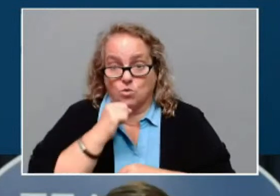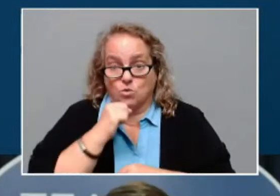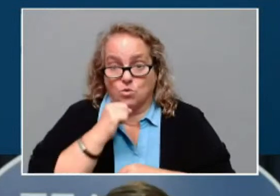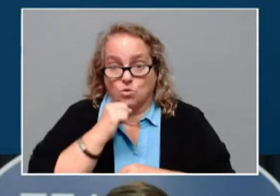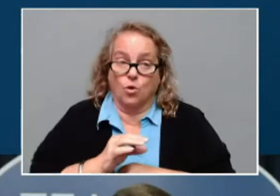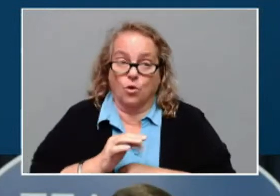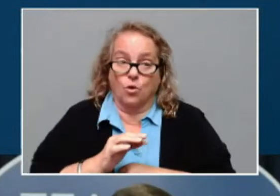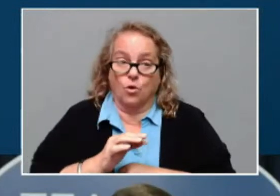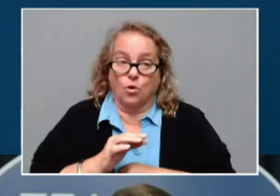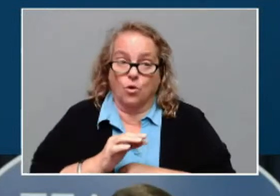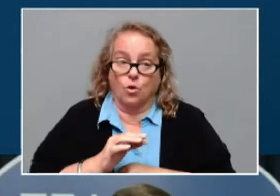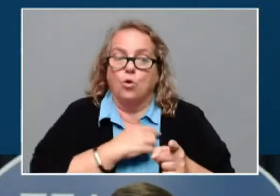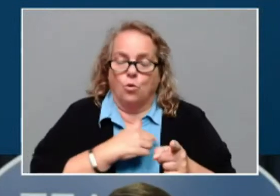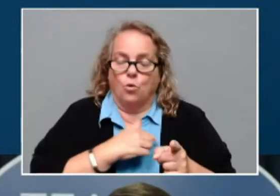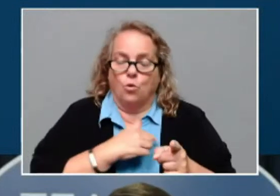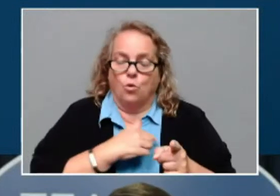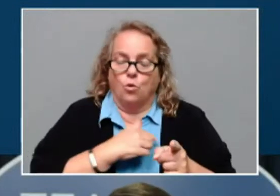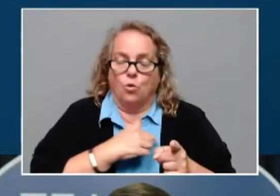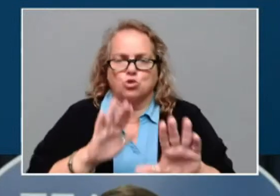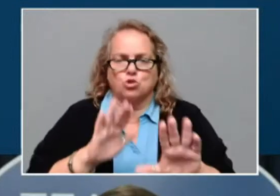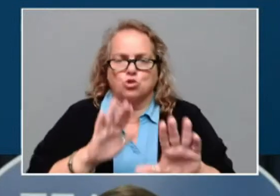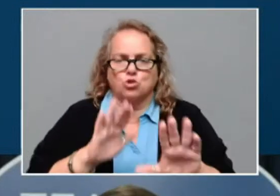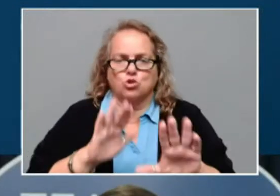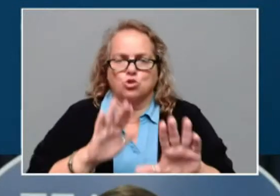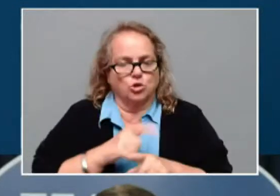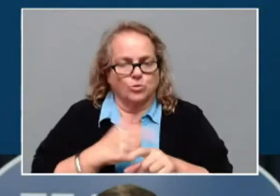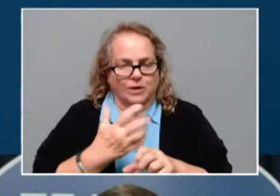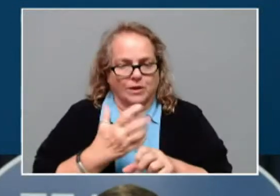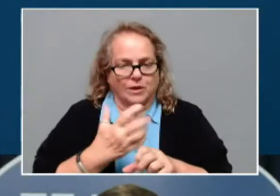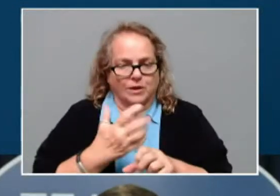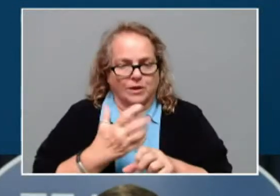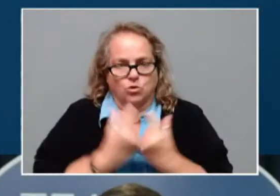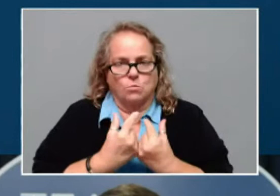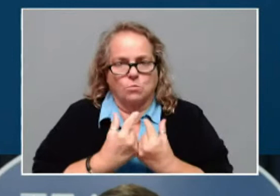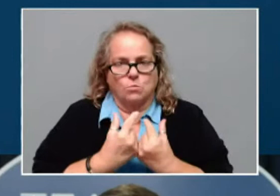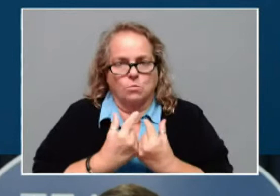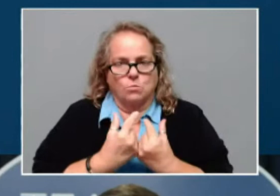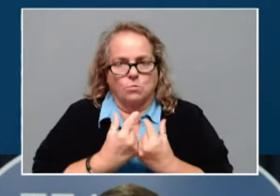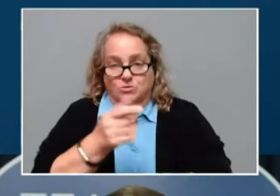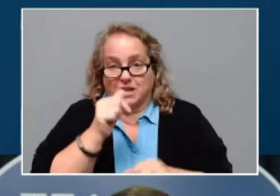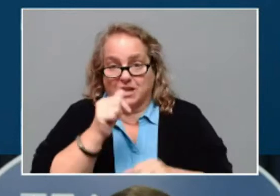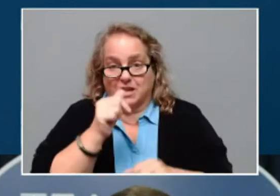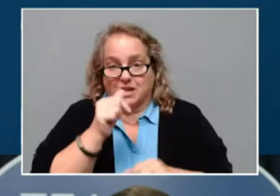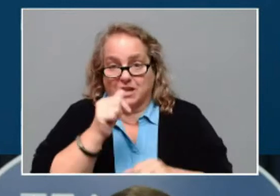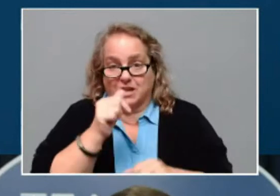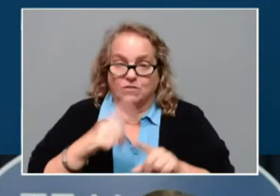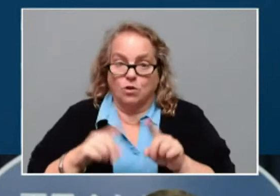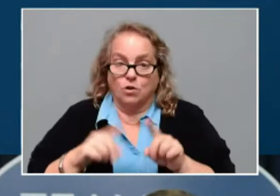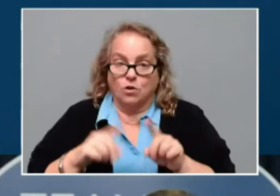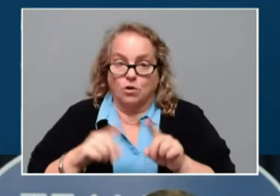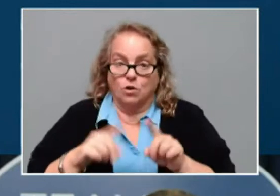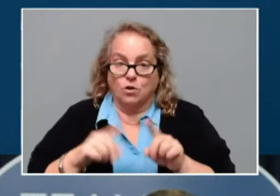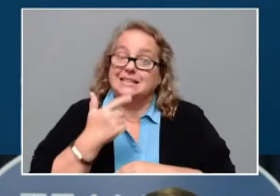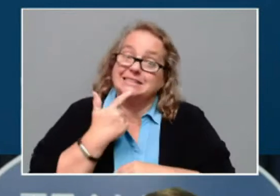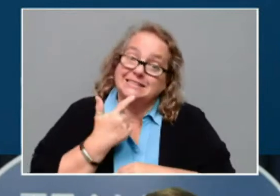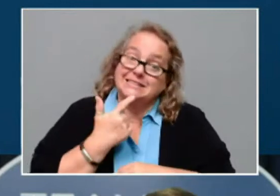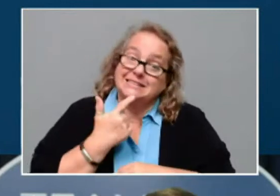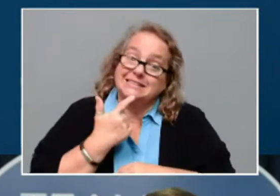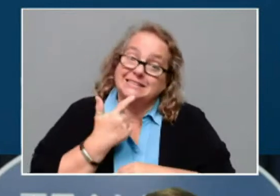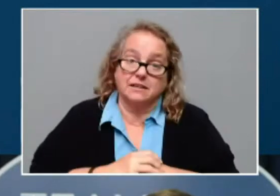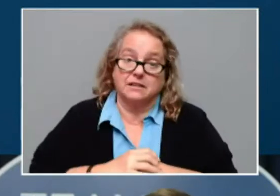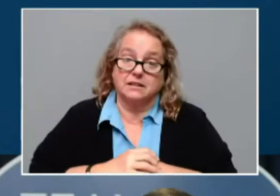we pushed hard to get this group vaccinated. You could look at it in two ways. One, you could say not nearly